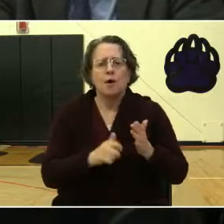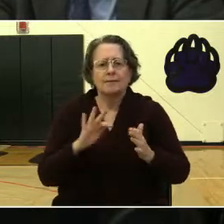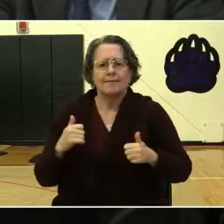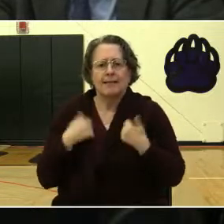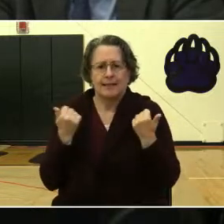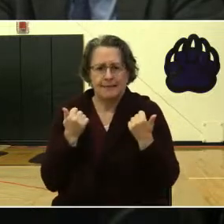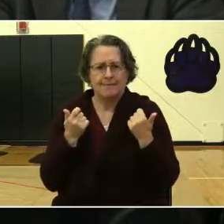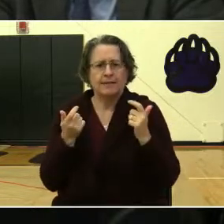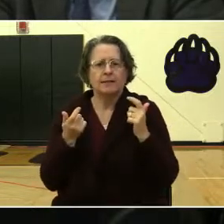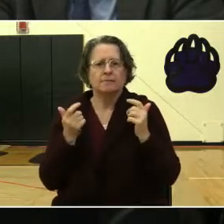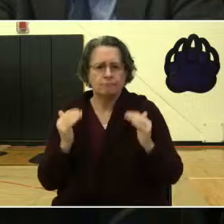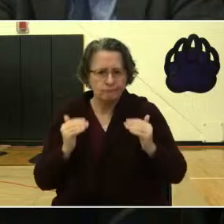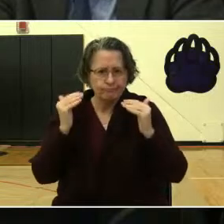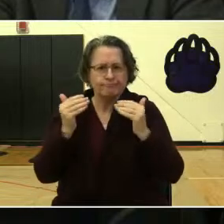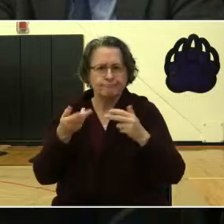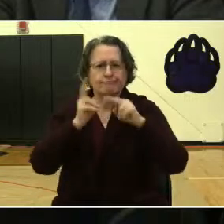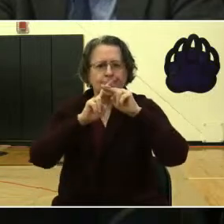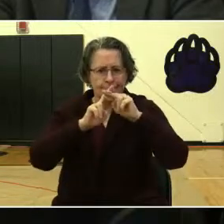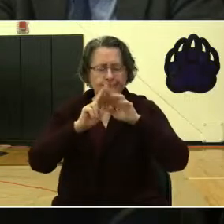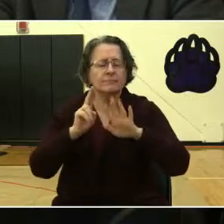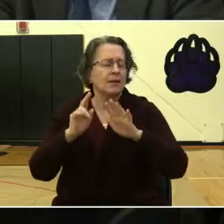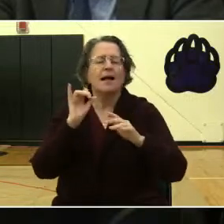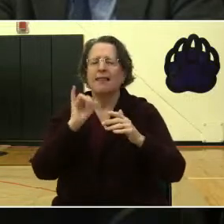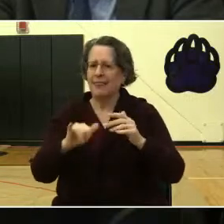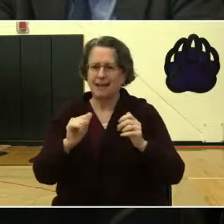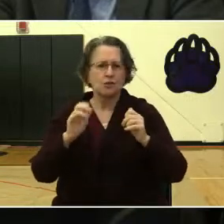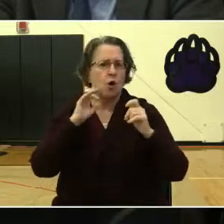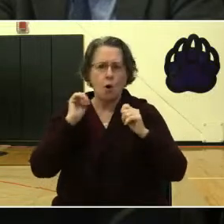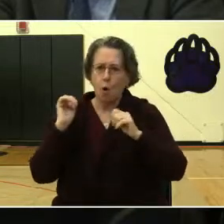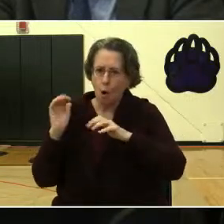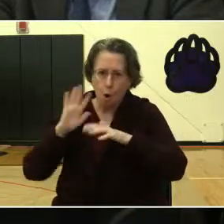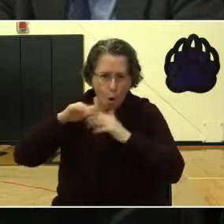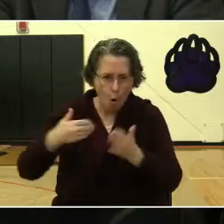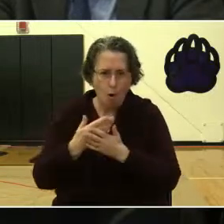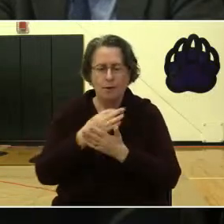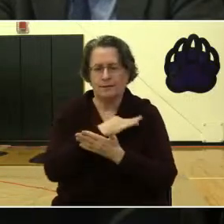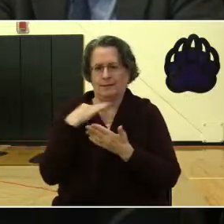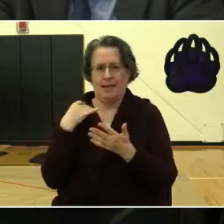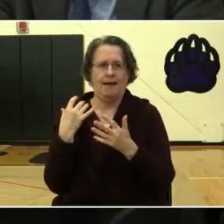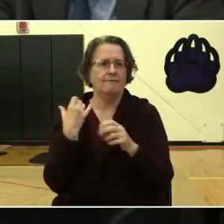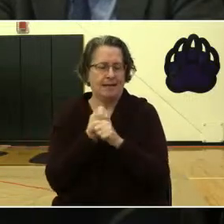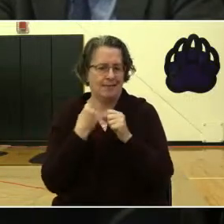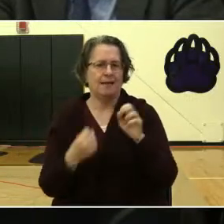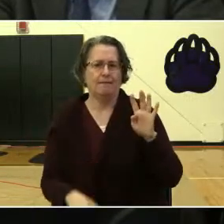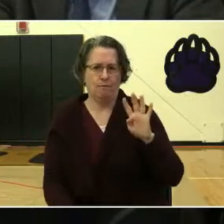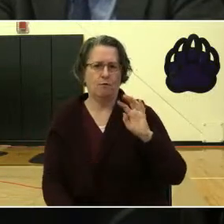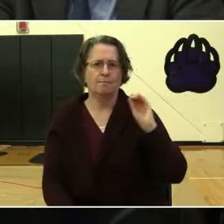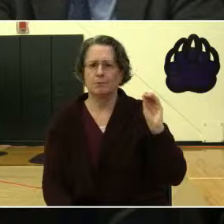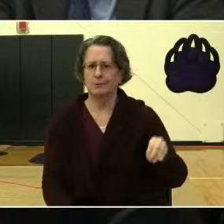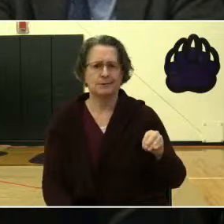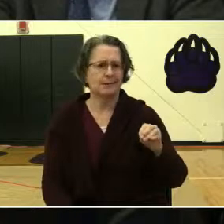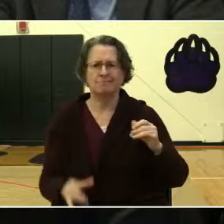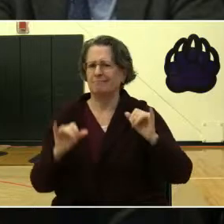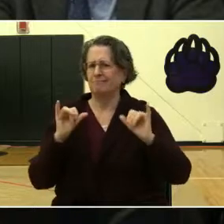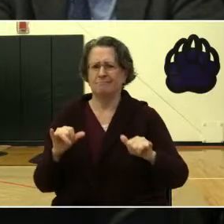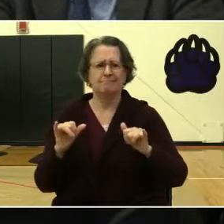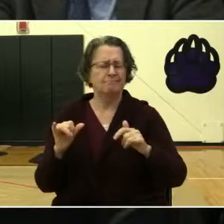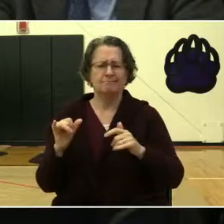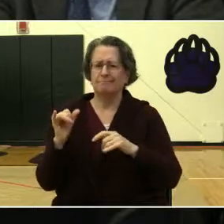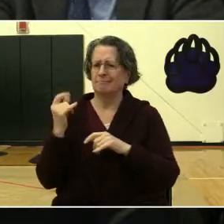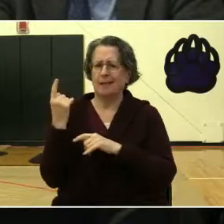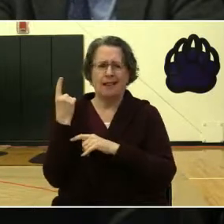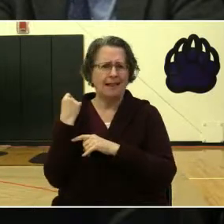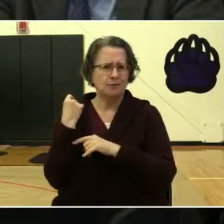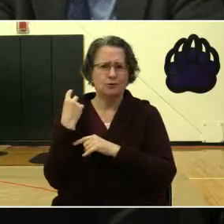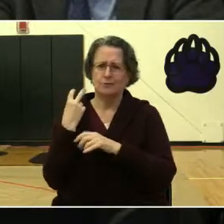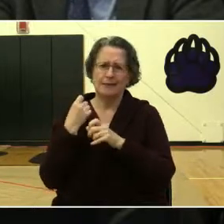because you know we're trying to make sure that their salary means what it means today as what it meant a year ago two years ago three years ago with uh increases